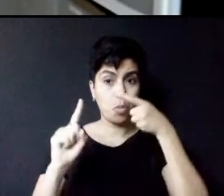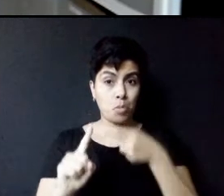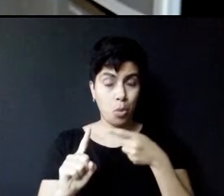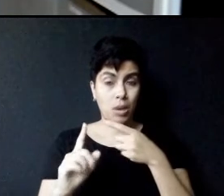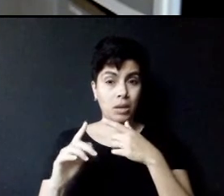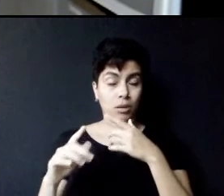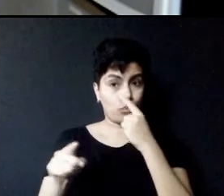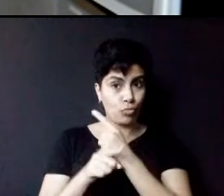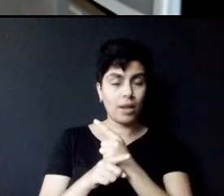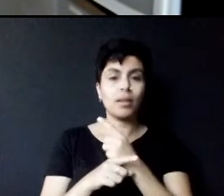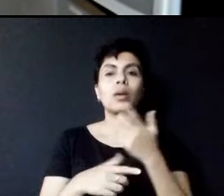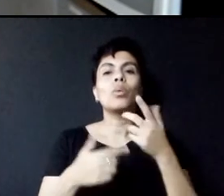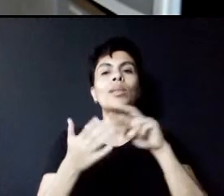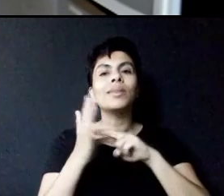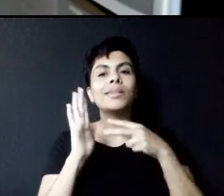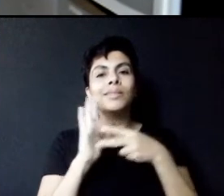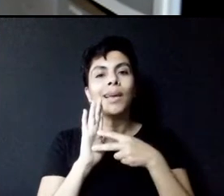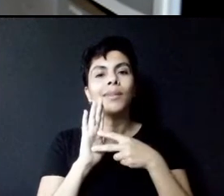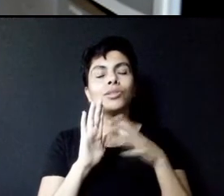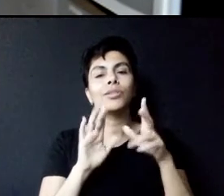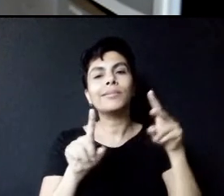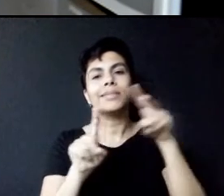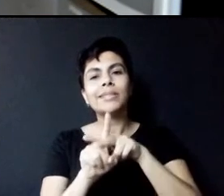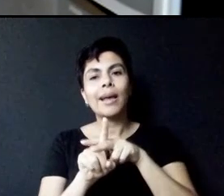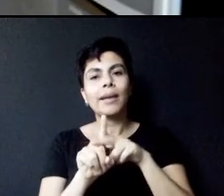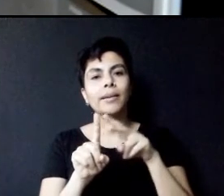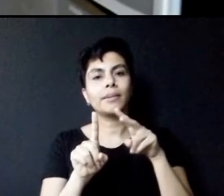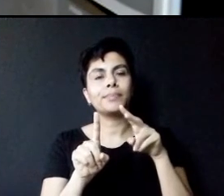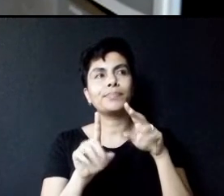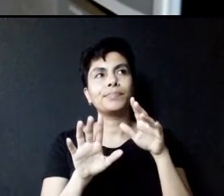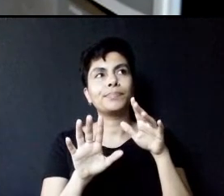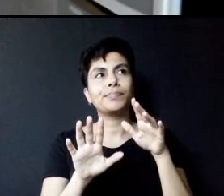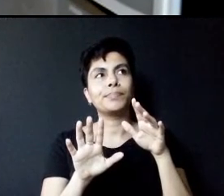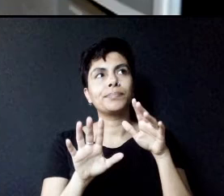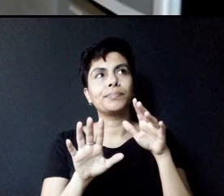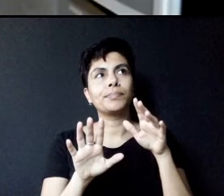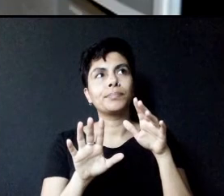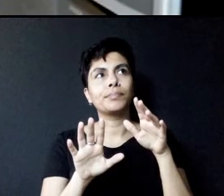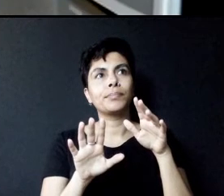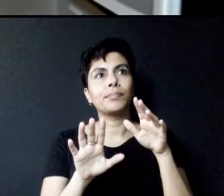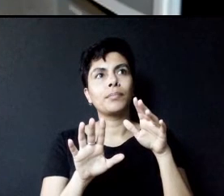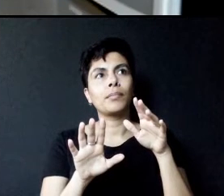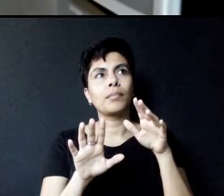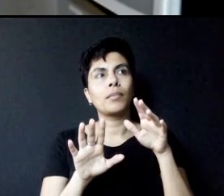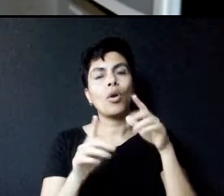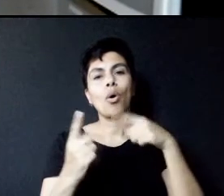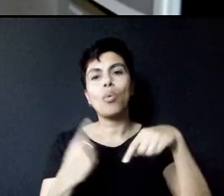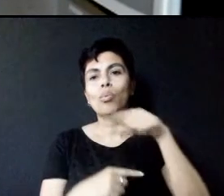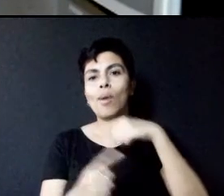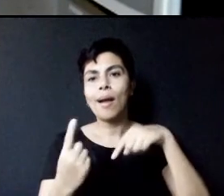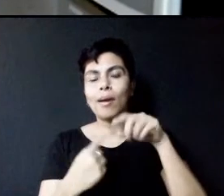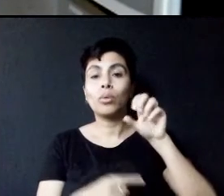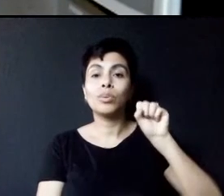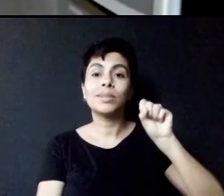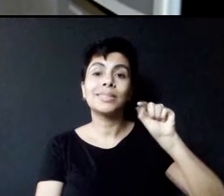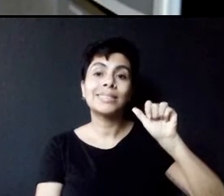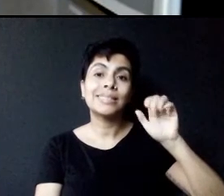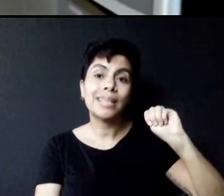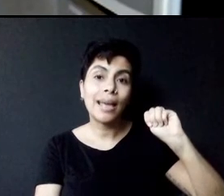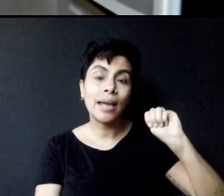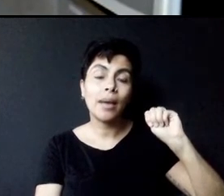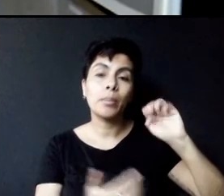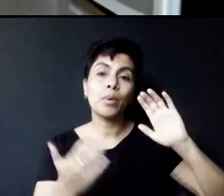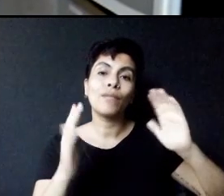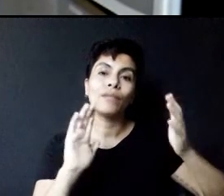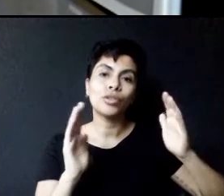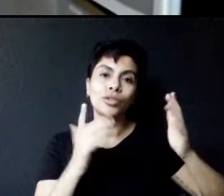but maybe with the intentionality, assigning this or ascribing some intentionality around,